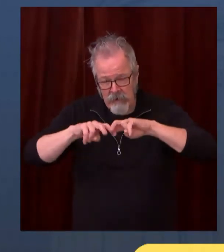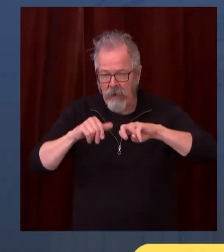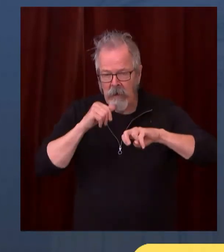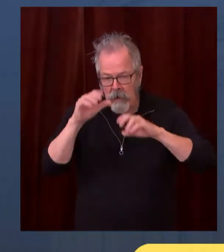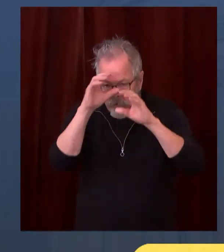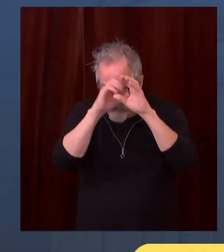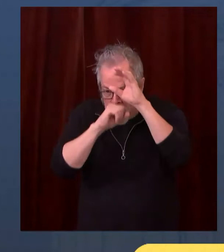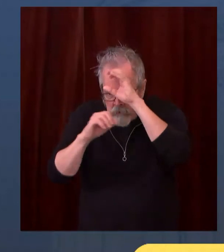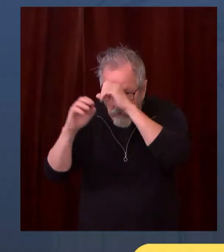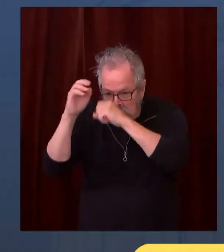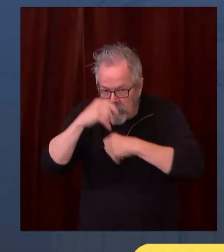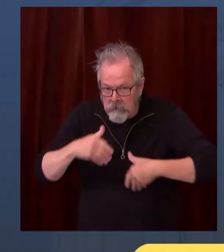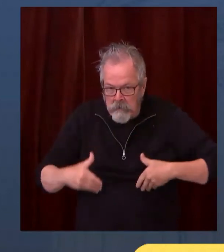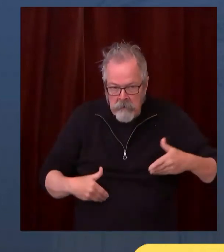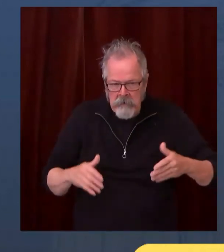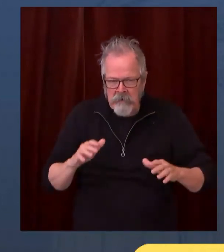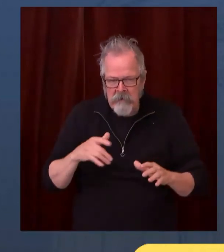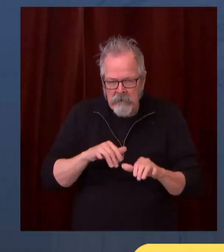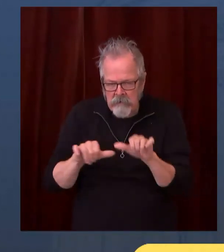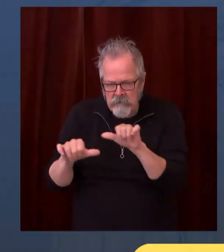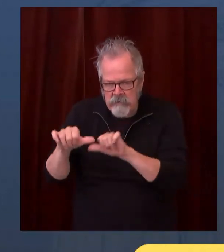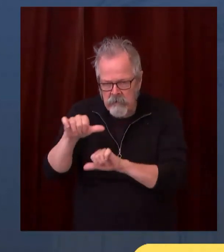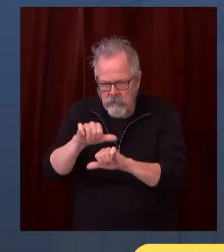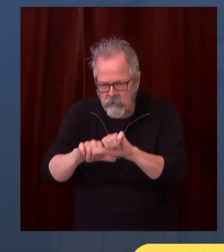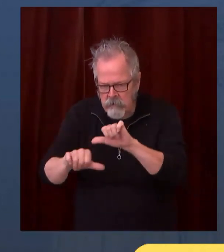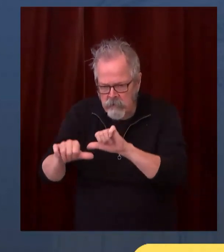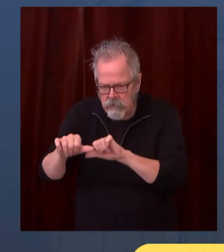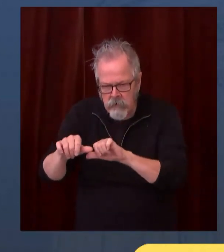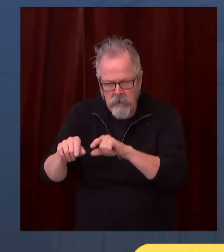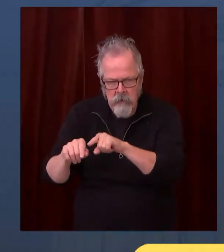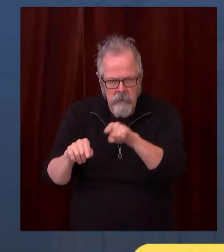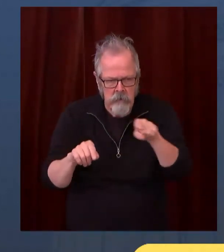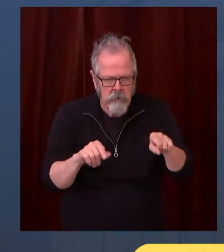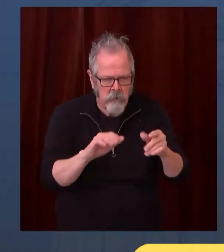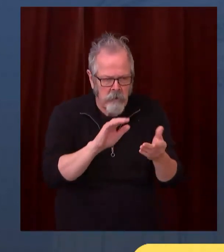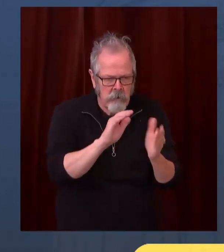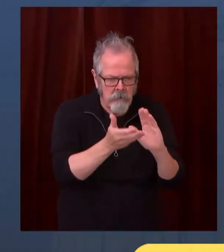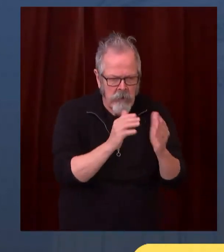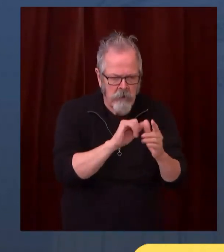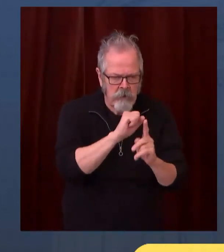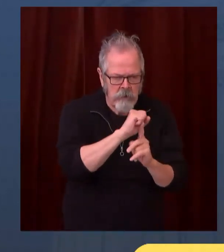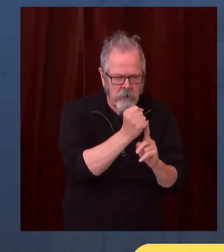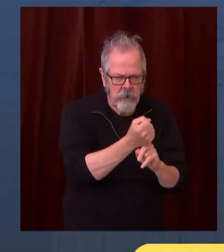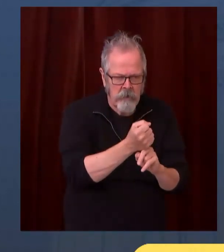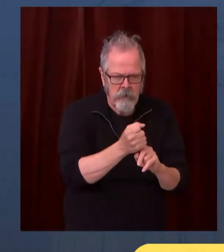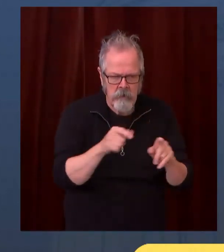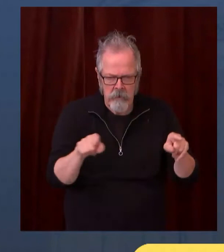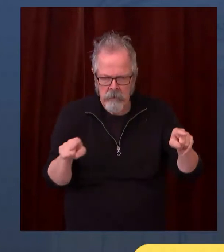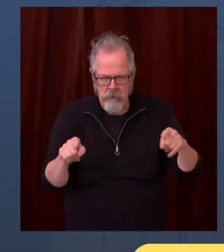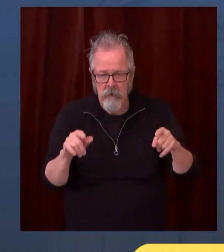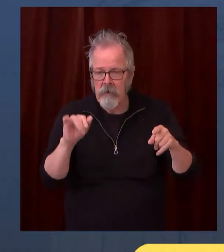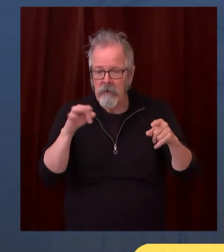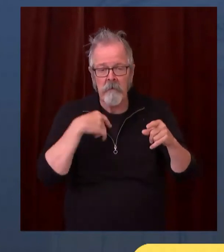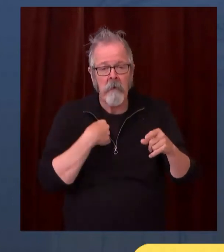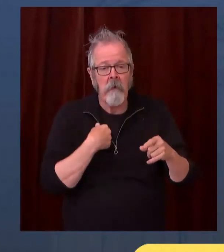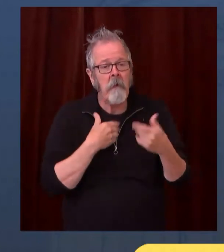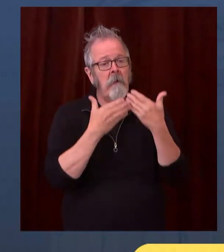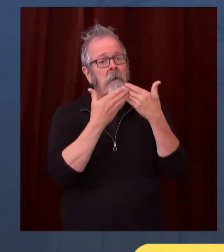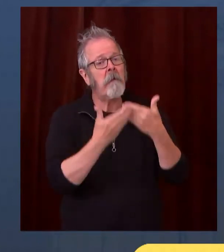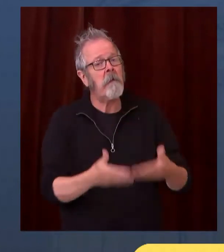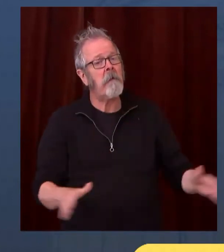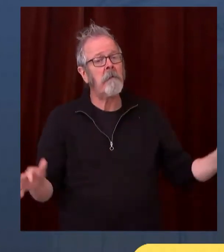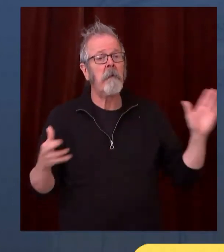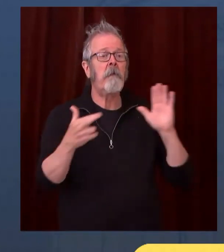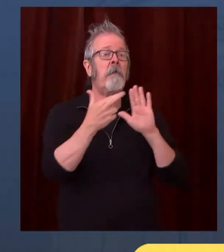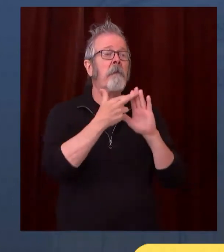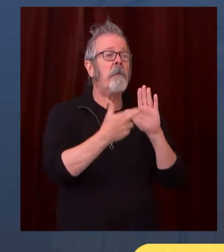right moment, rather than ideological statements of broad brush. And I want to show you something that would suggest our approach